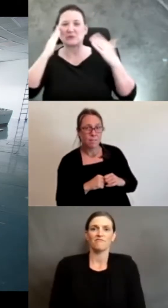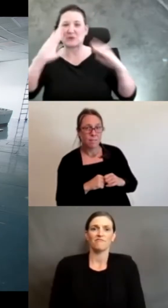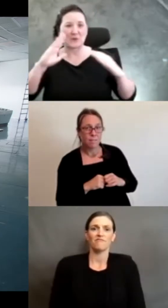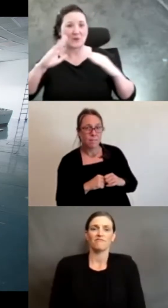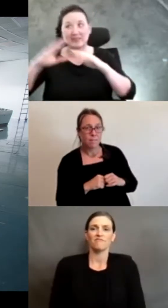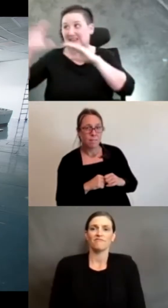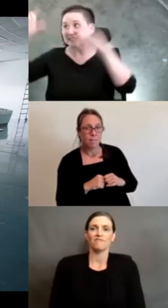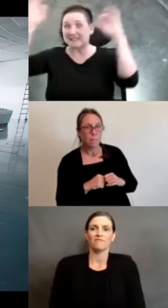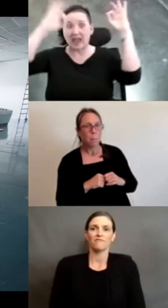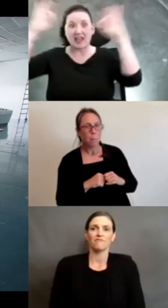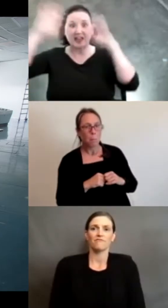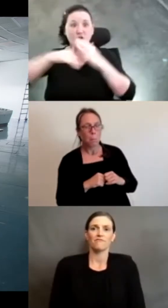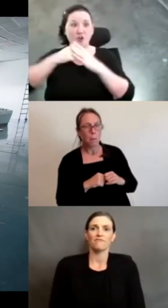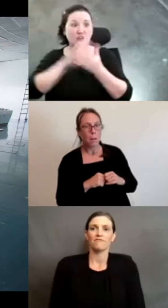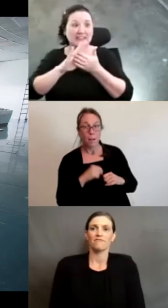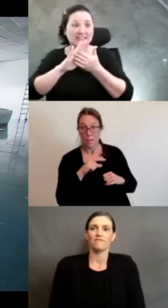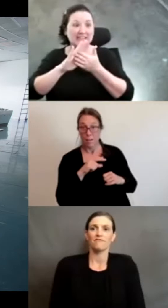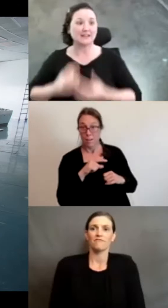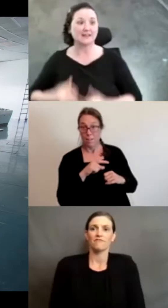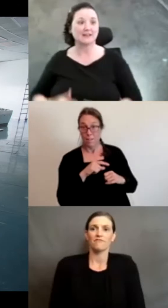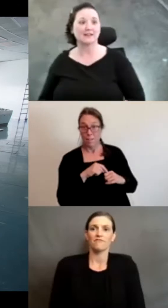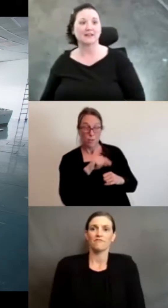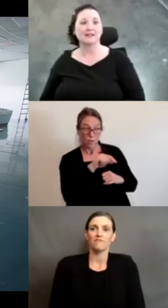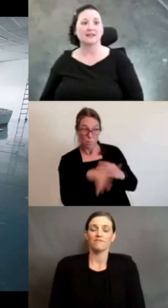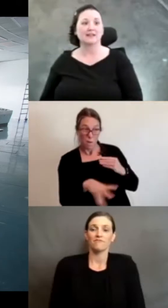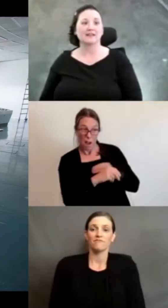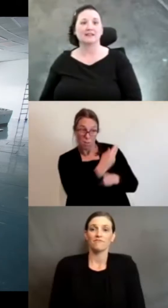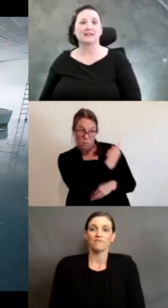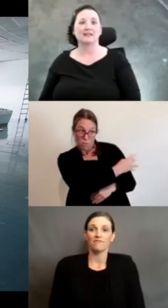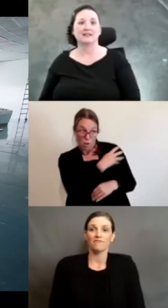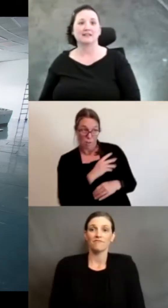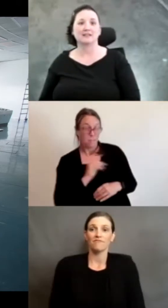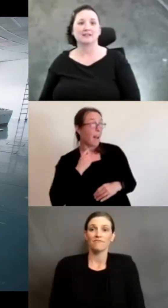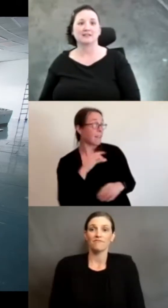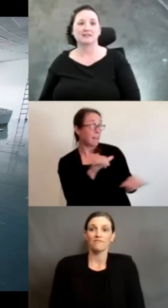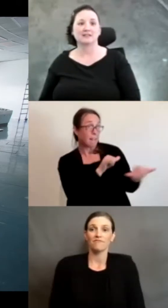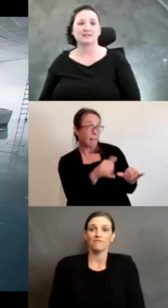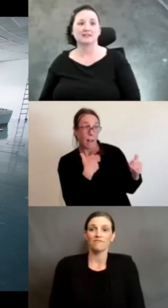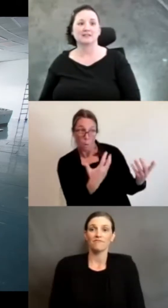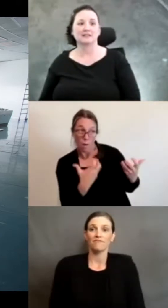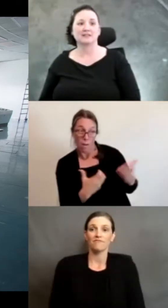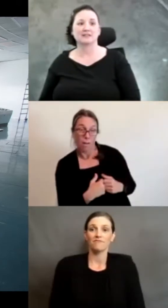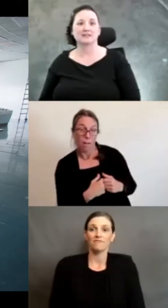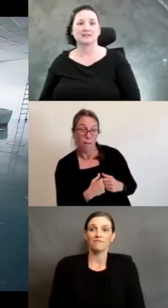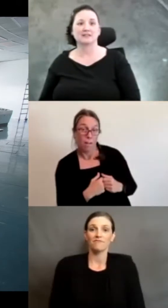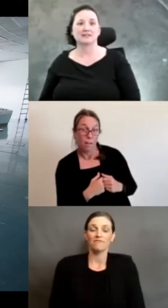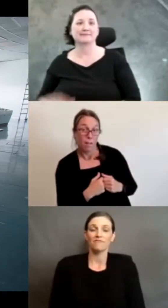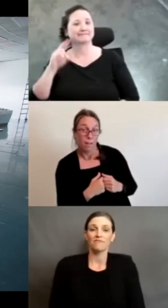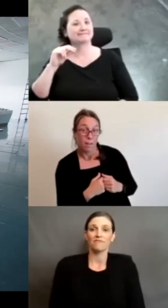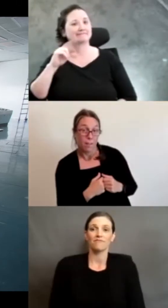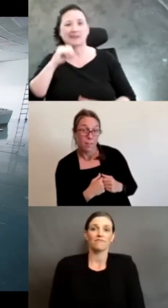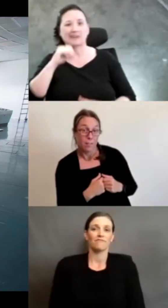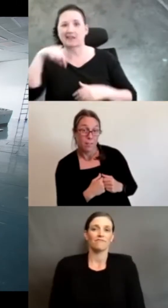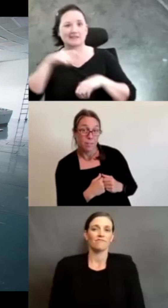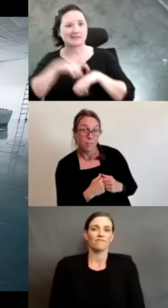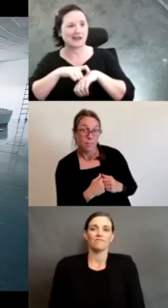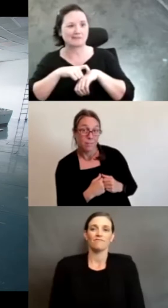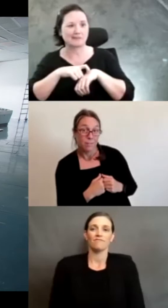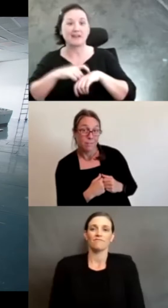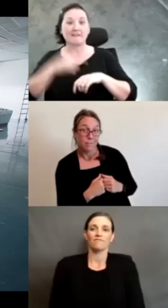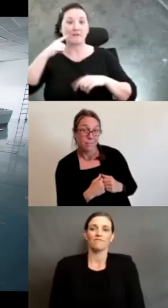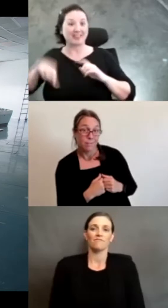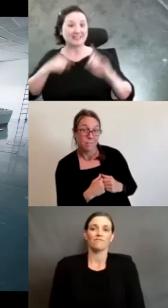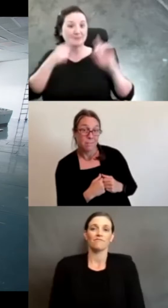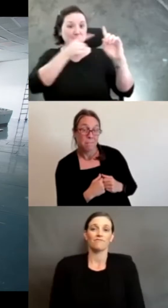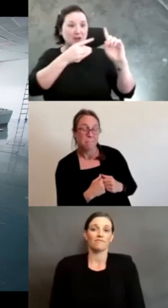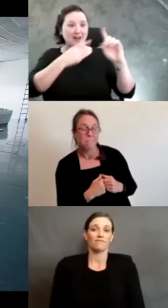Scottish accent like I asked? Sorry, Johnny, not this time. In fact, for this mission, I've bypassed the